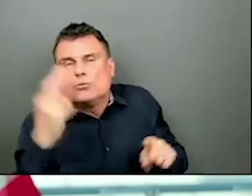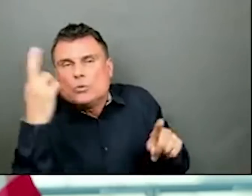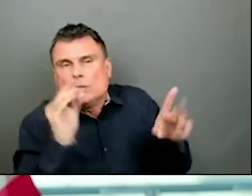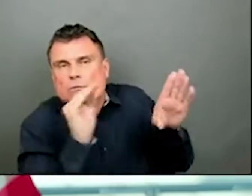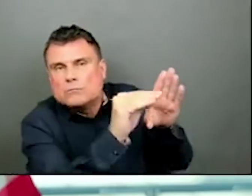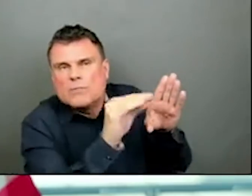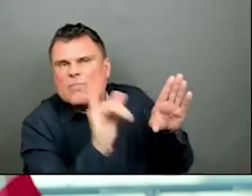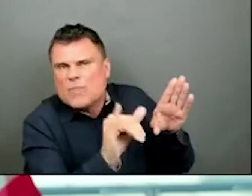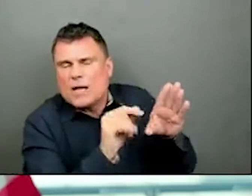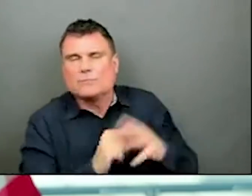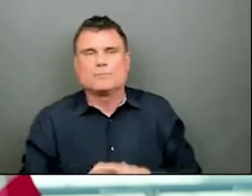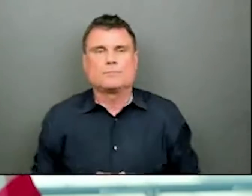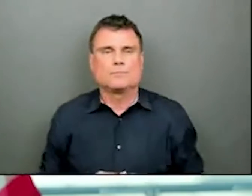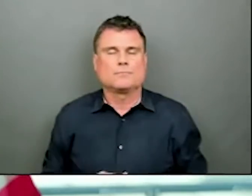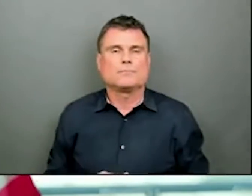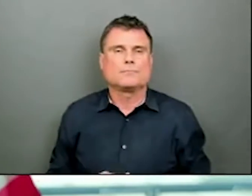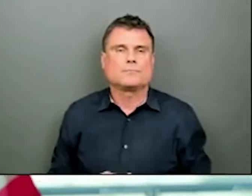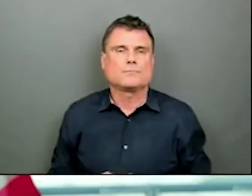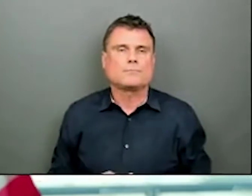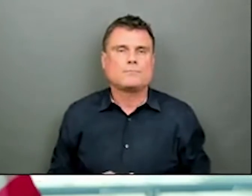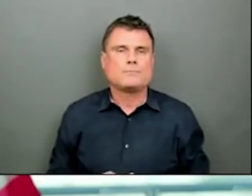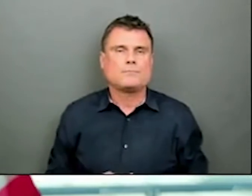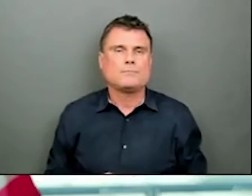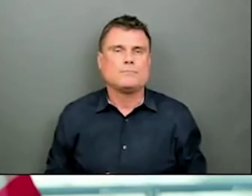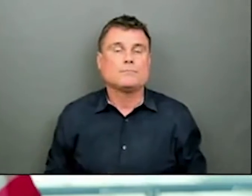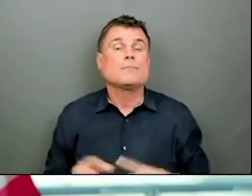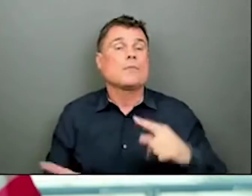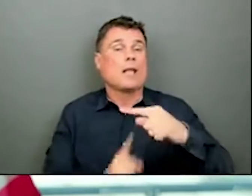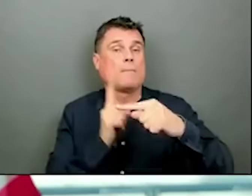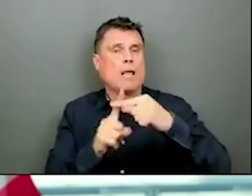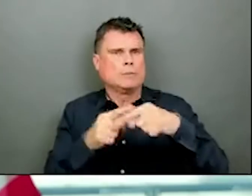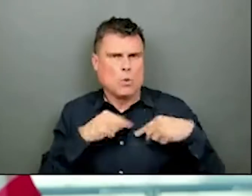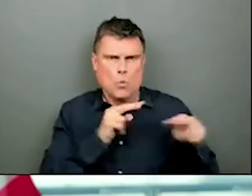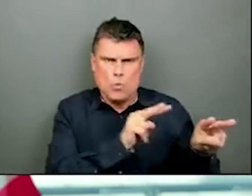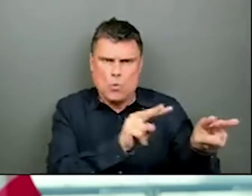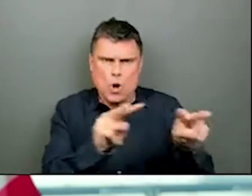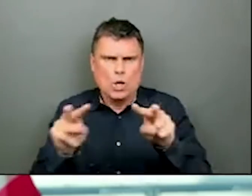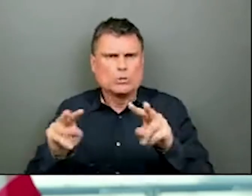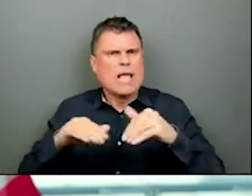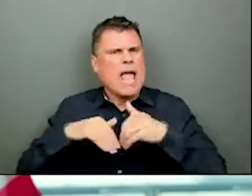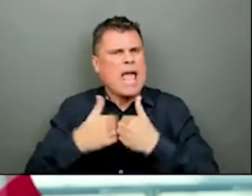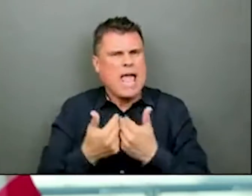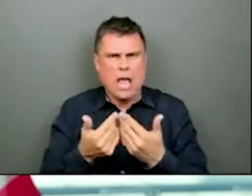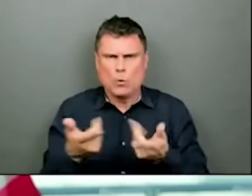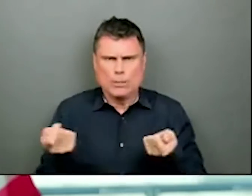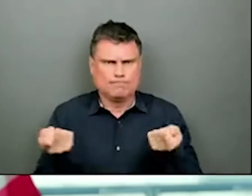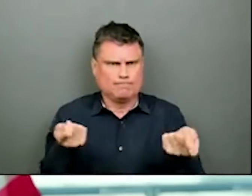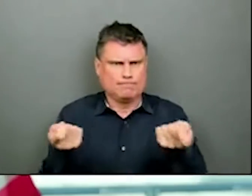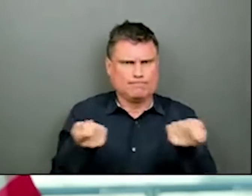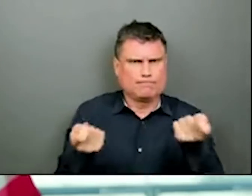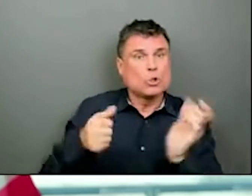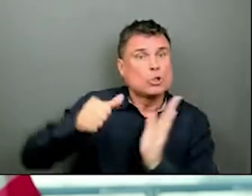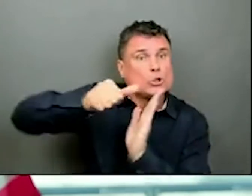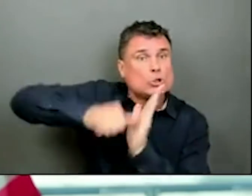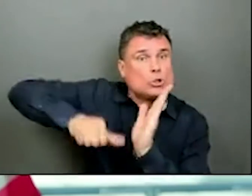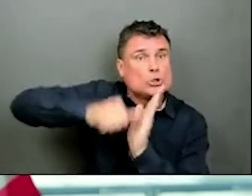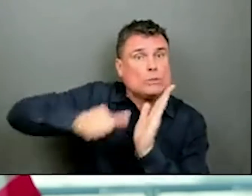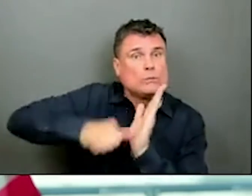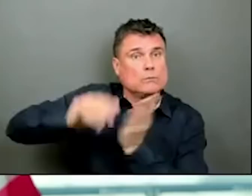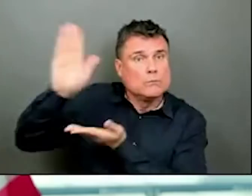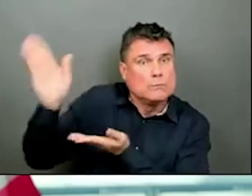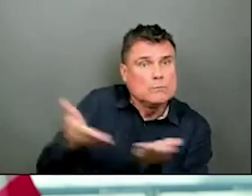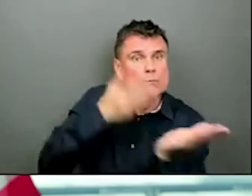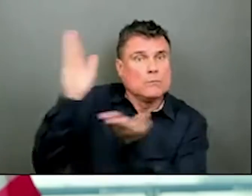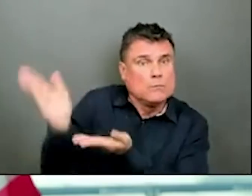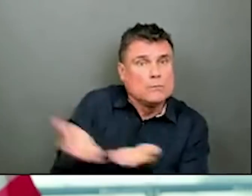do we need to manage some of the other events that are happening, like certain types of surgeries, to slow down on those. And